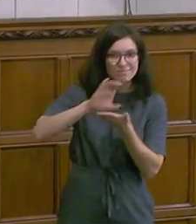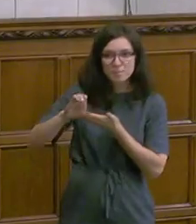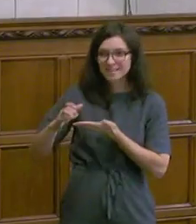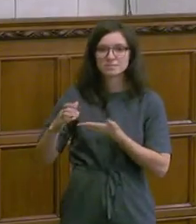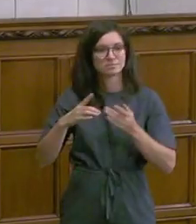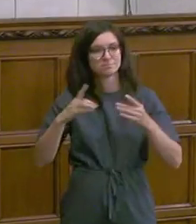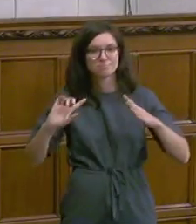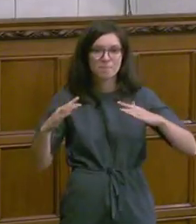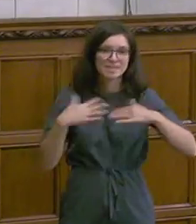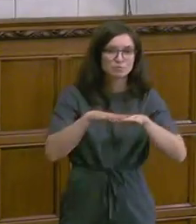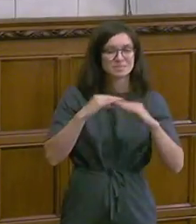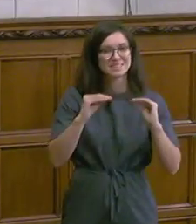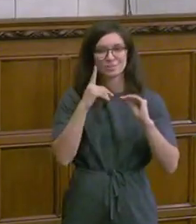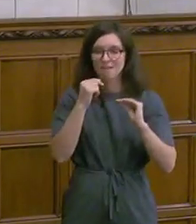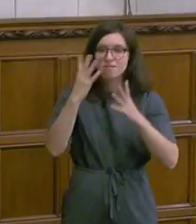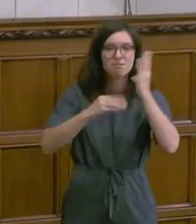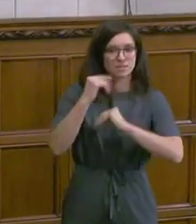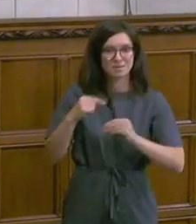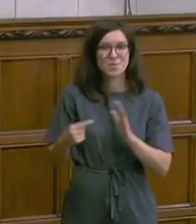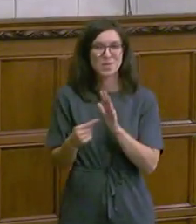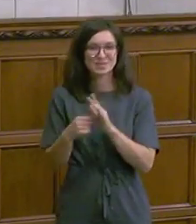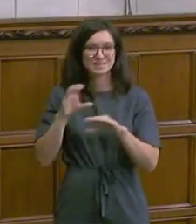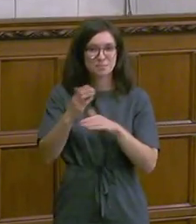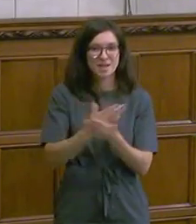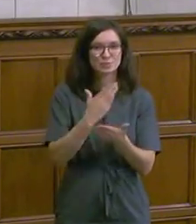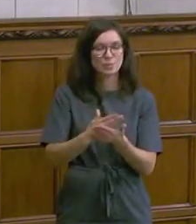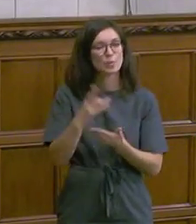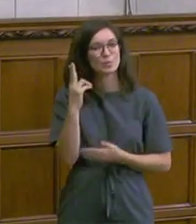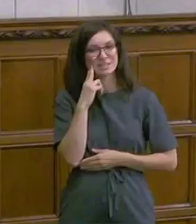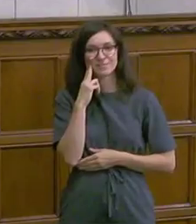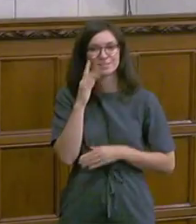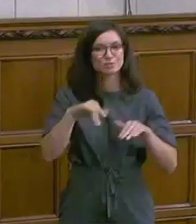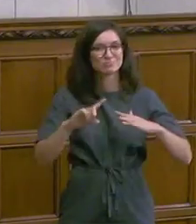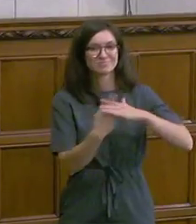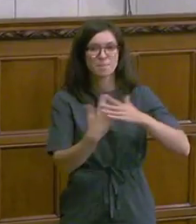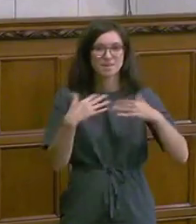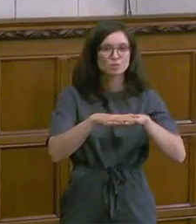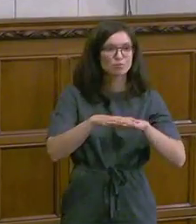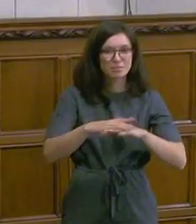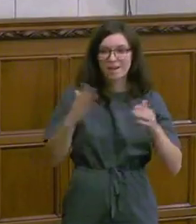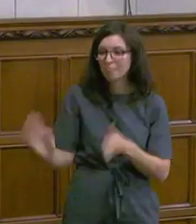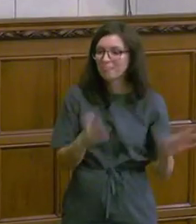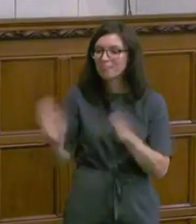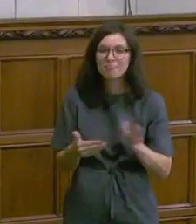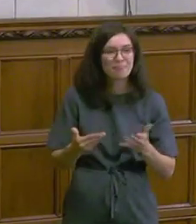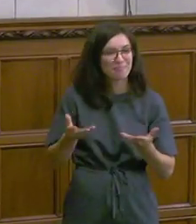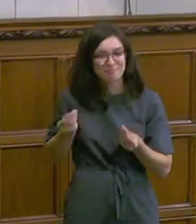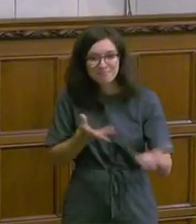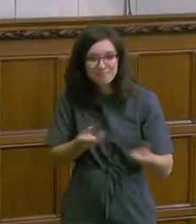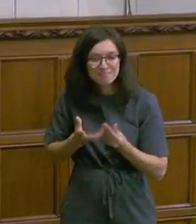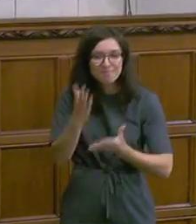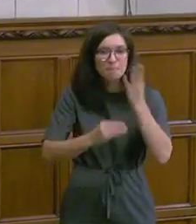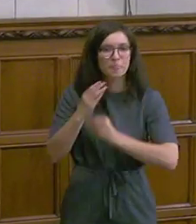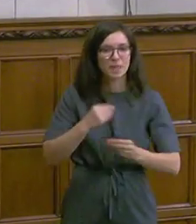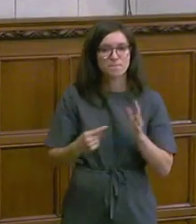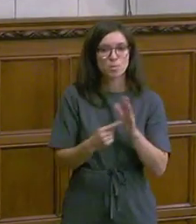children achieve in school. As the National Deaf Children's Society says, it's essential that schools are funded in a way which allows for this early